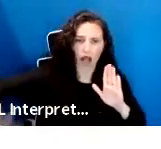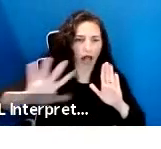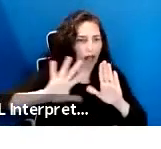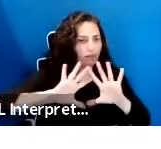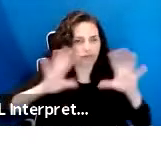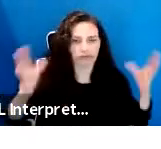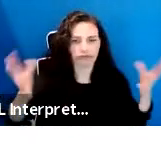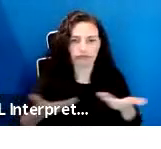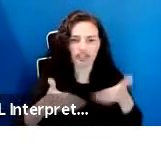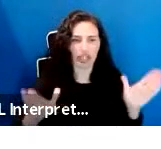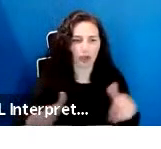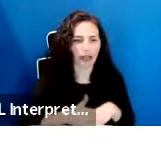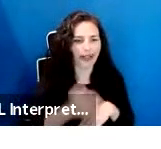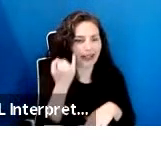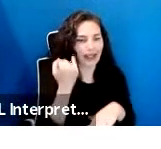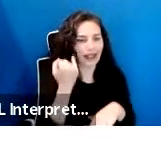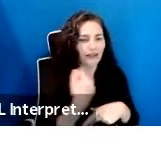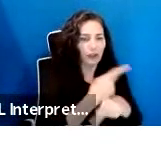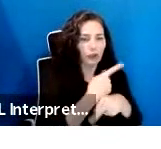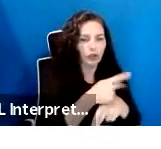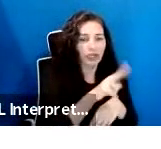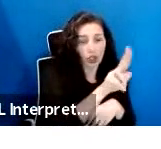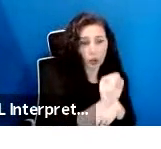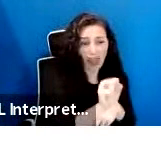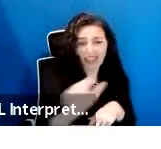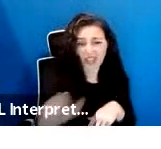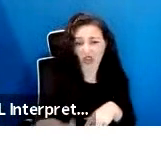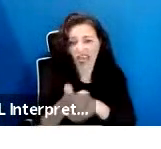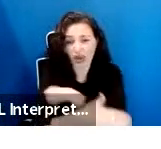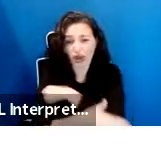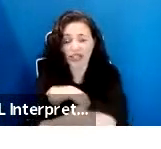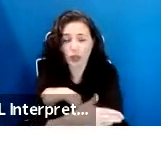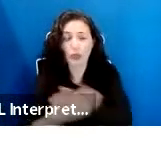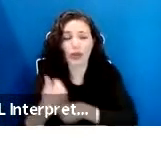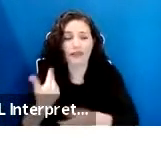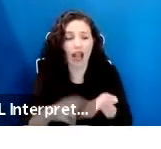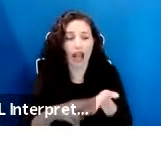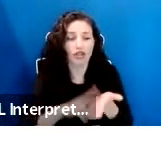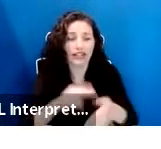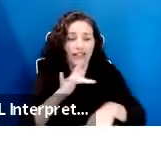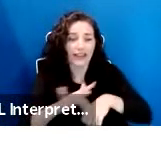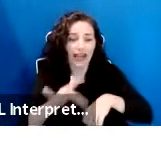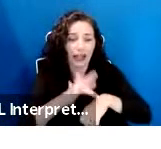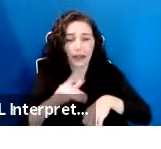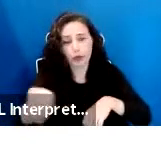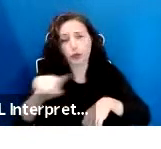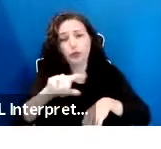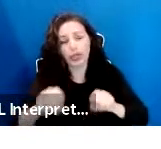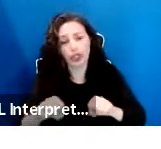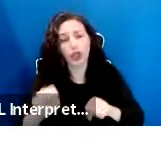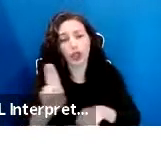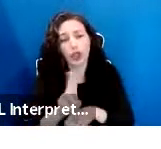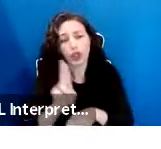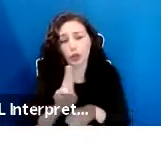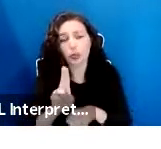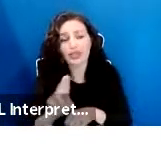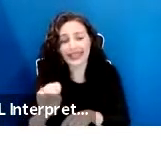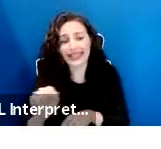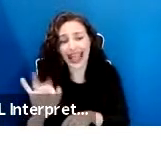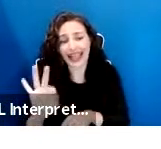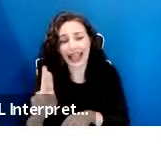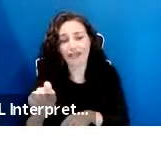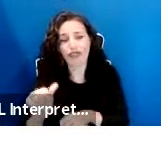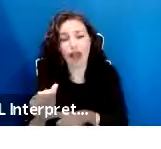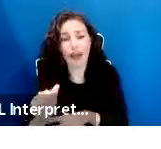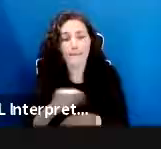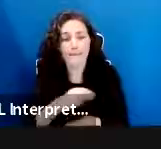So whether you're producing in the United States or somewhere else, we do have a contract available that will allow you to use SAG-AFTRA members. We'll go